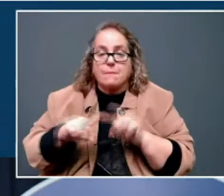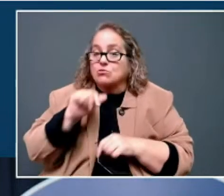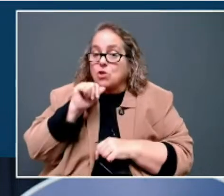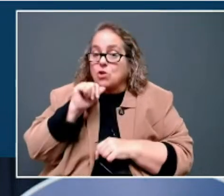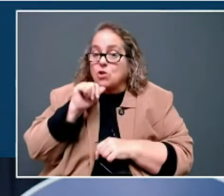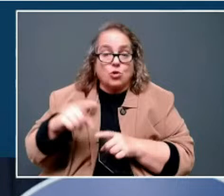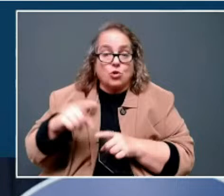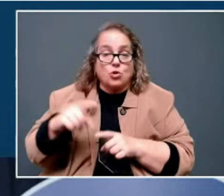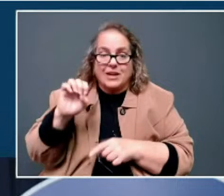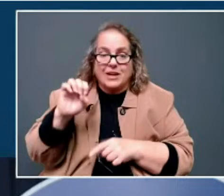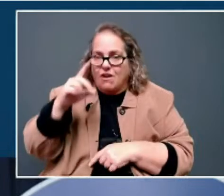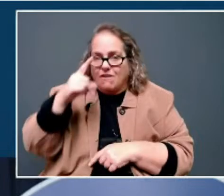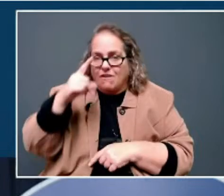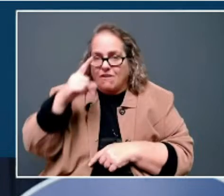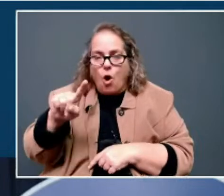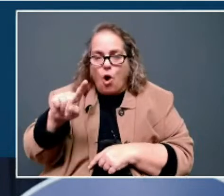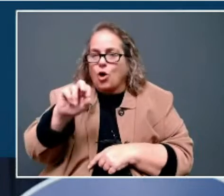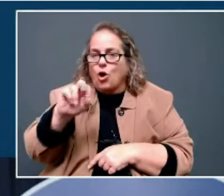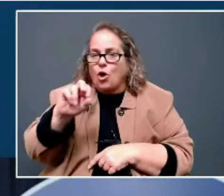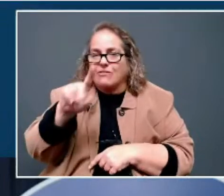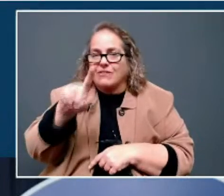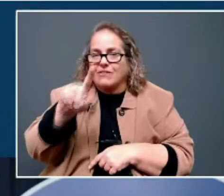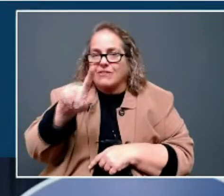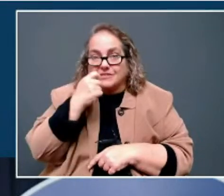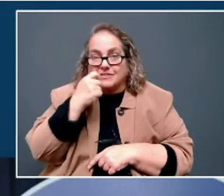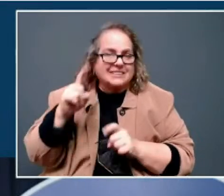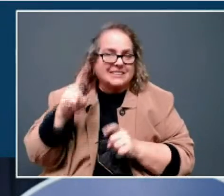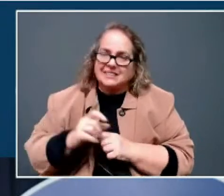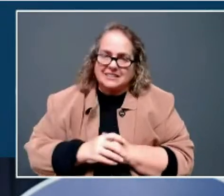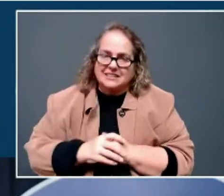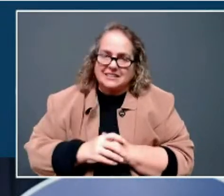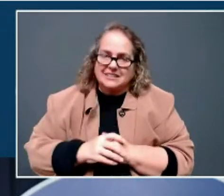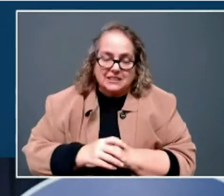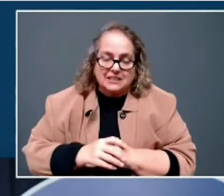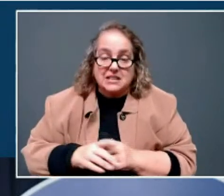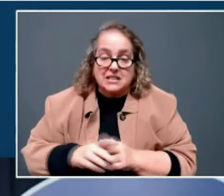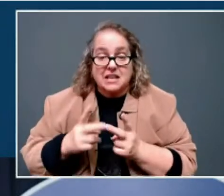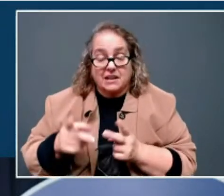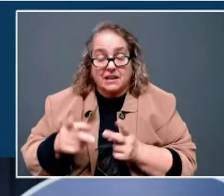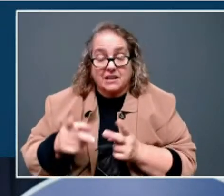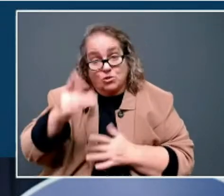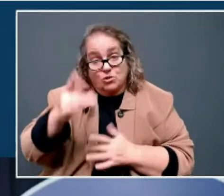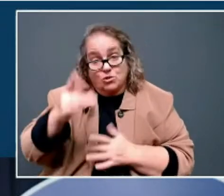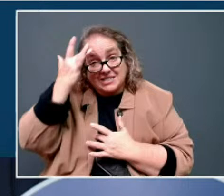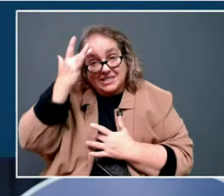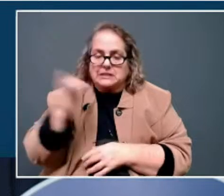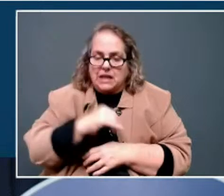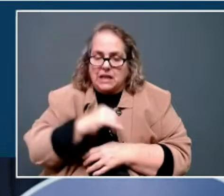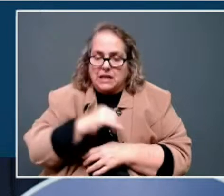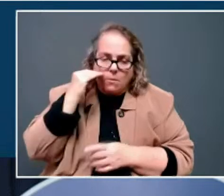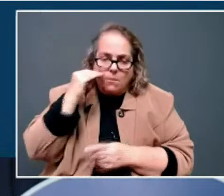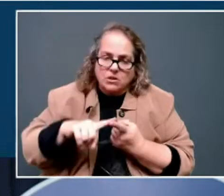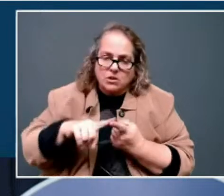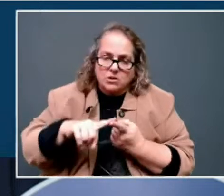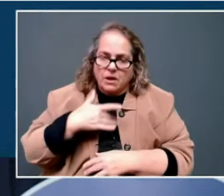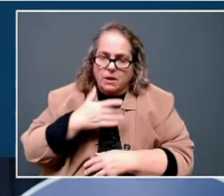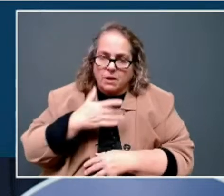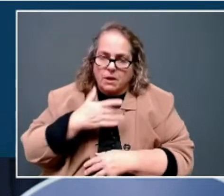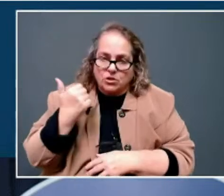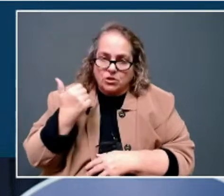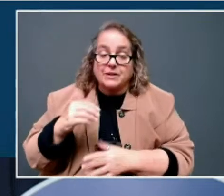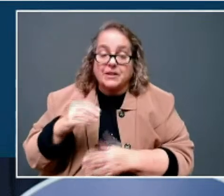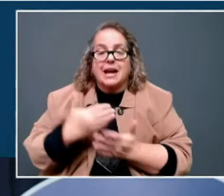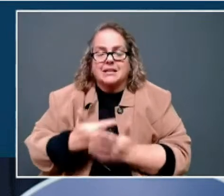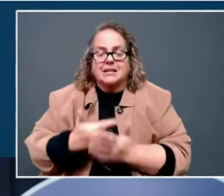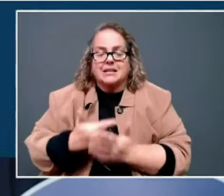test. Second, if you are sick, stay home until you feel better. Next, get vaccinated or boosted if